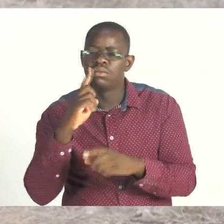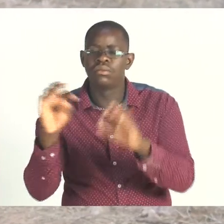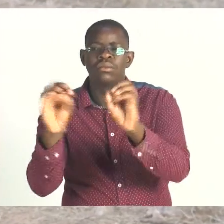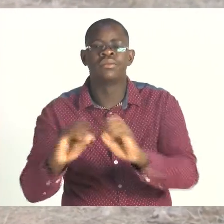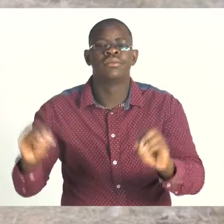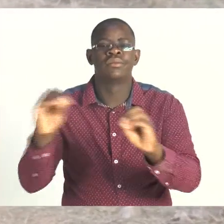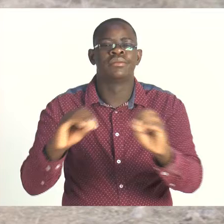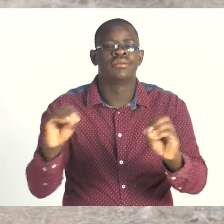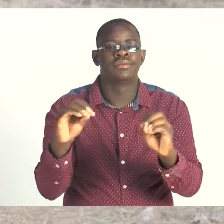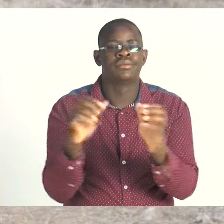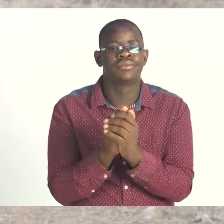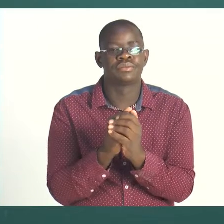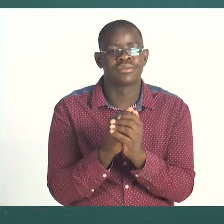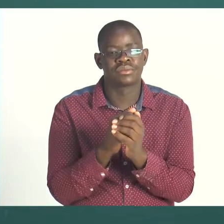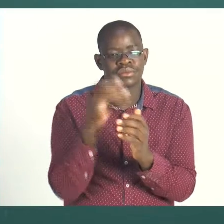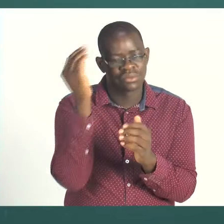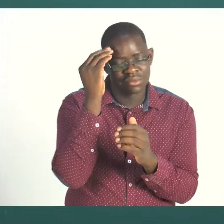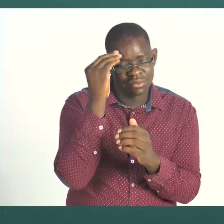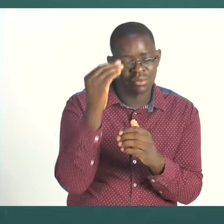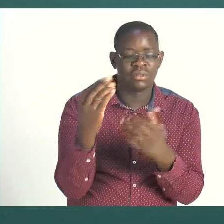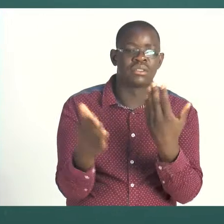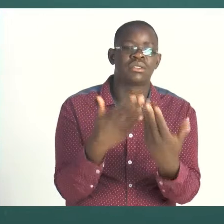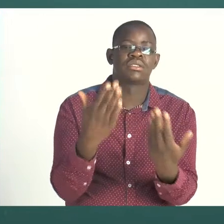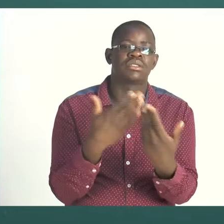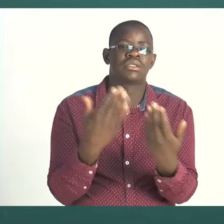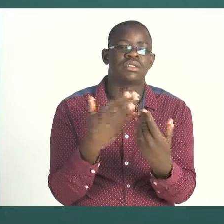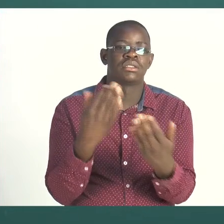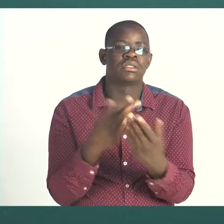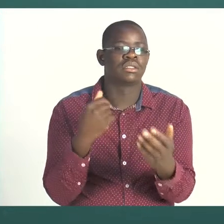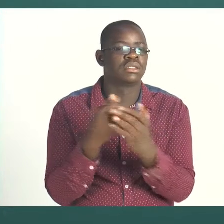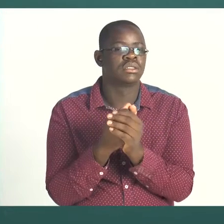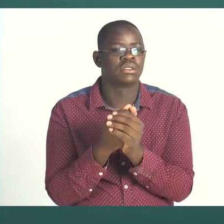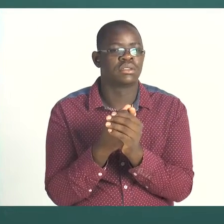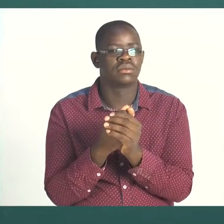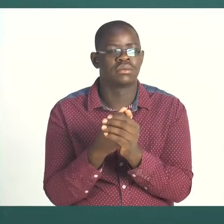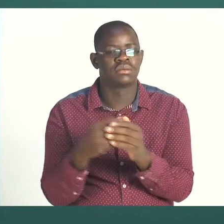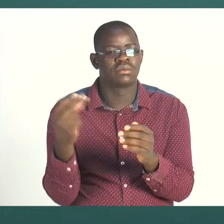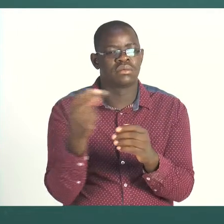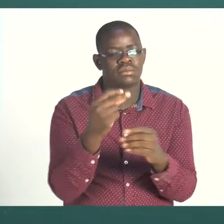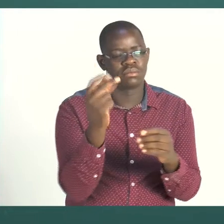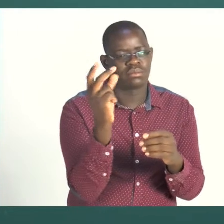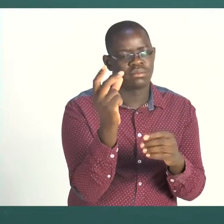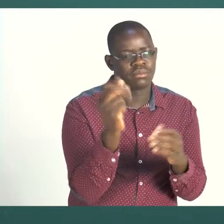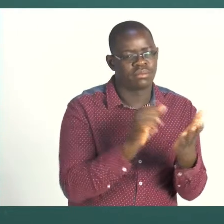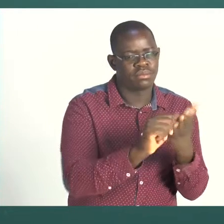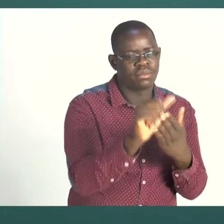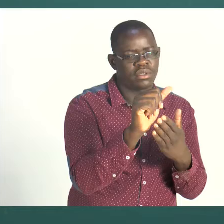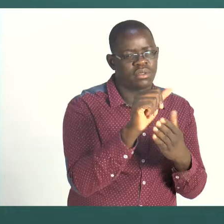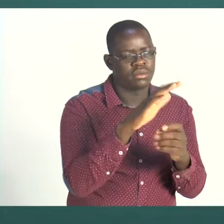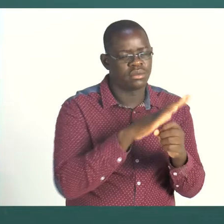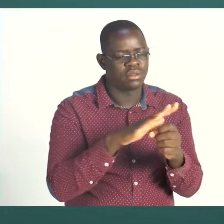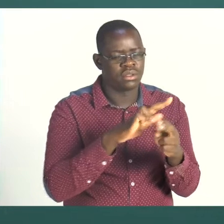this? Well, you know, it is cheaper. There is no input costs like where you have to pay a person to use their grazing